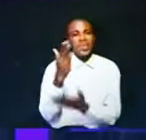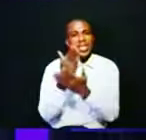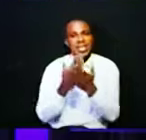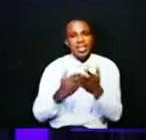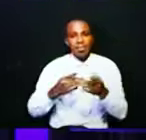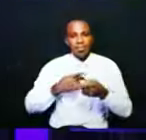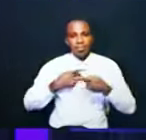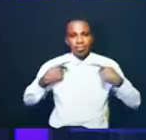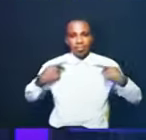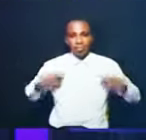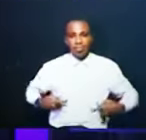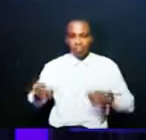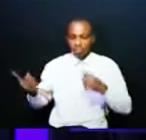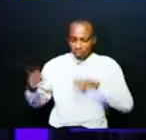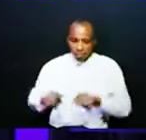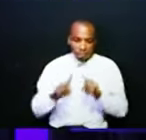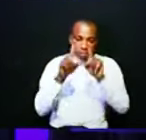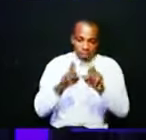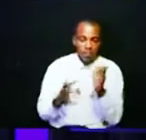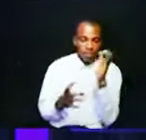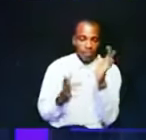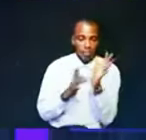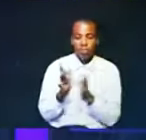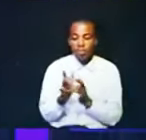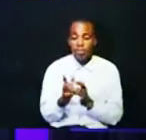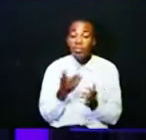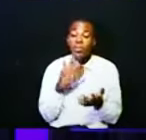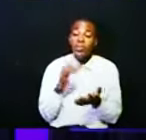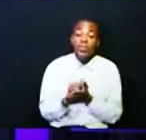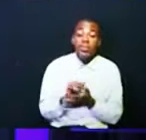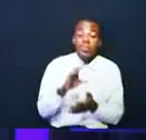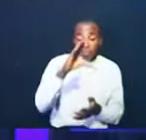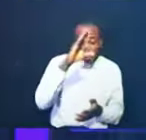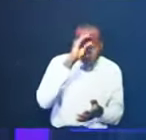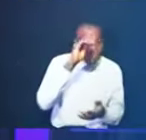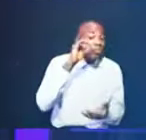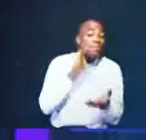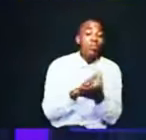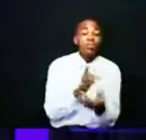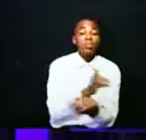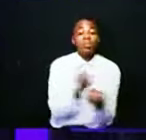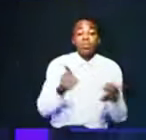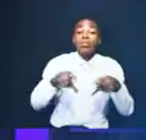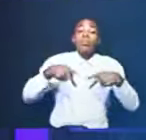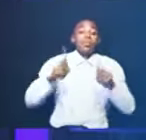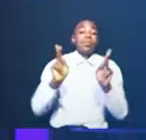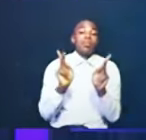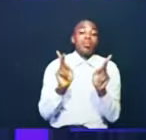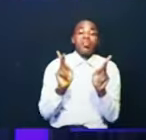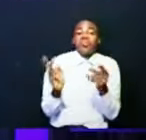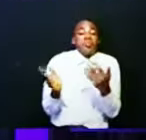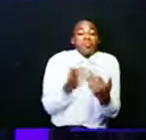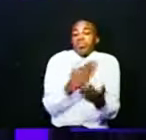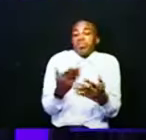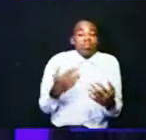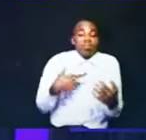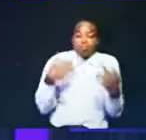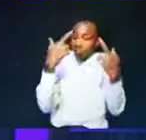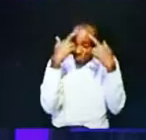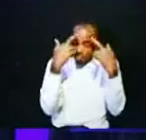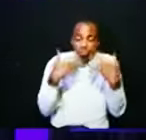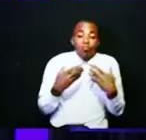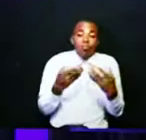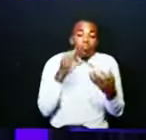him. They asked, is it lawful for a man to divorce his wife for any and every reason?